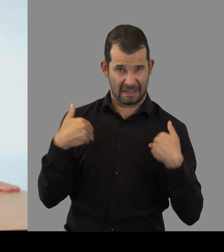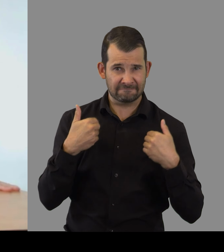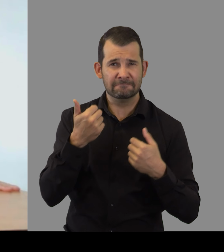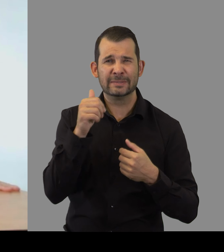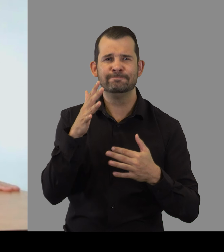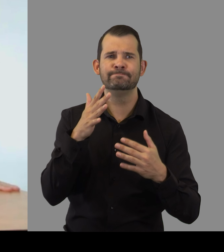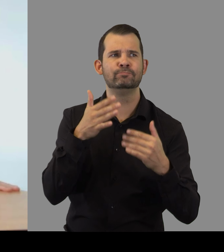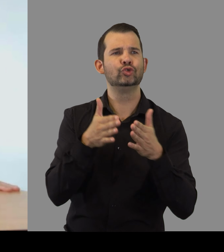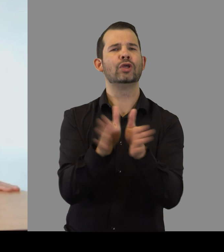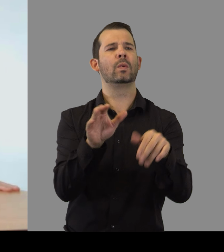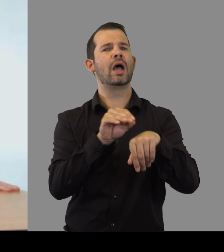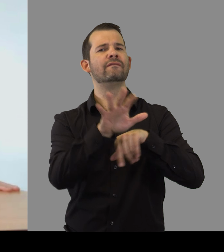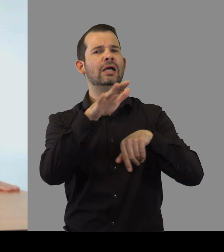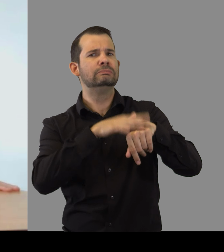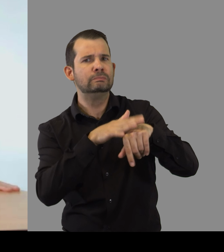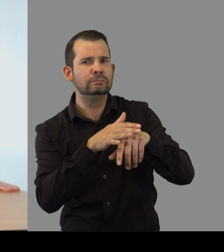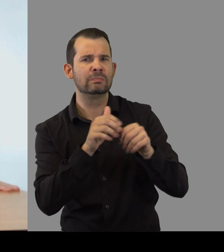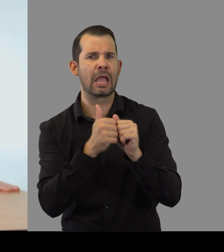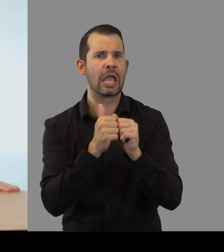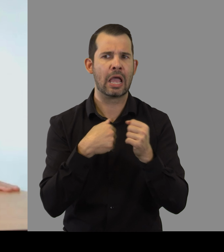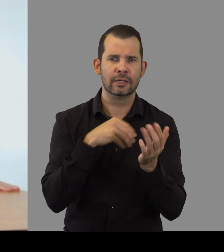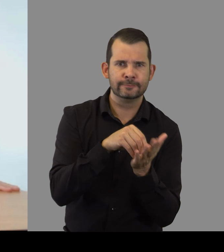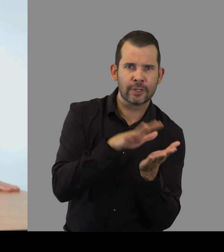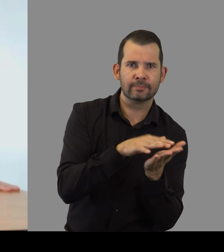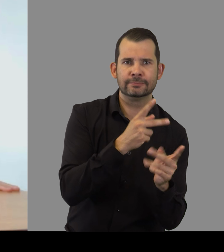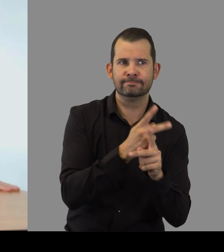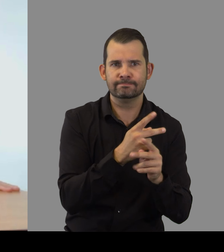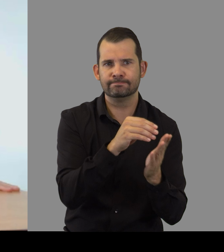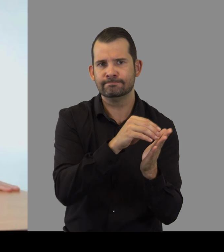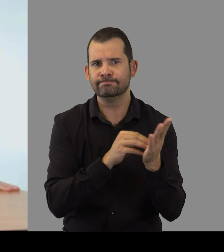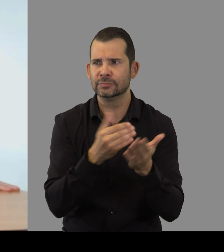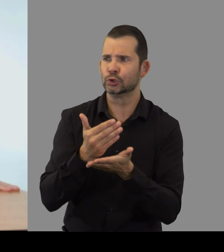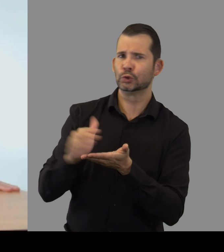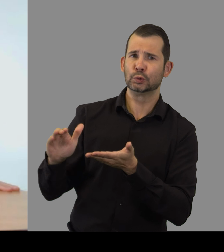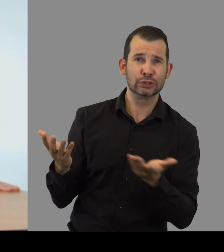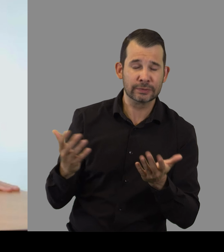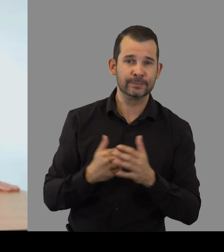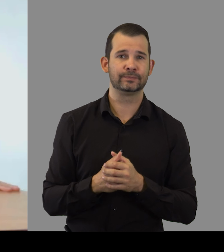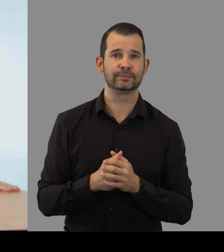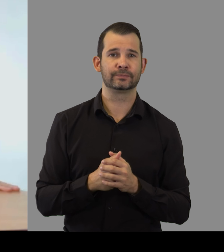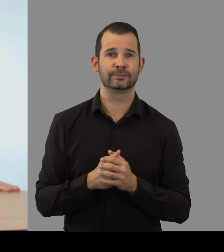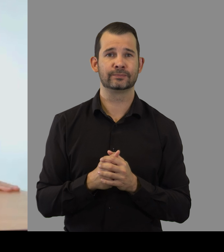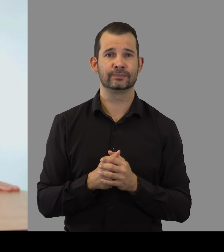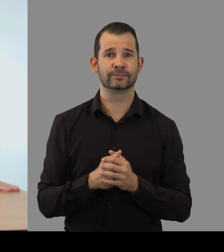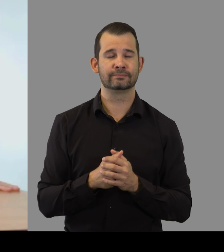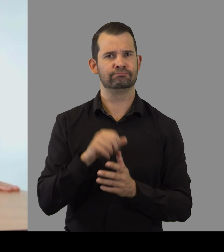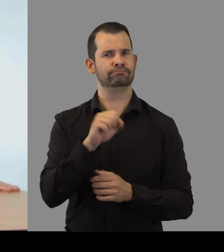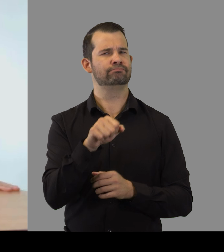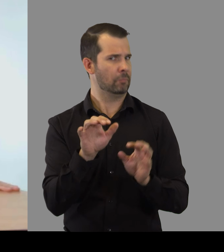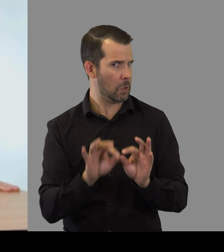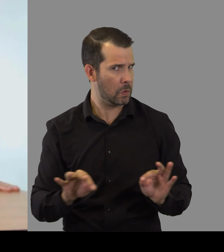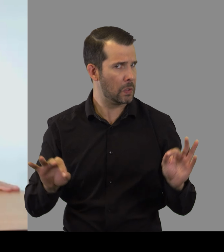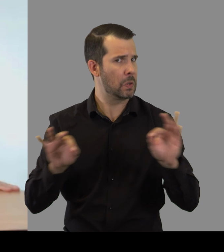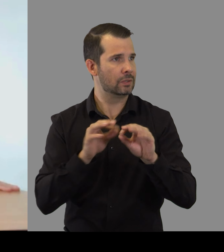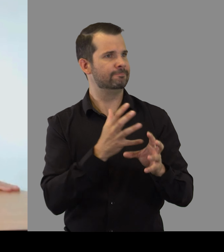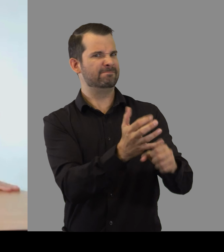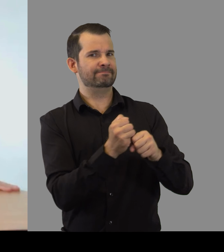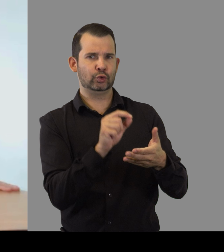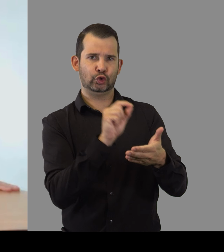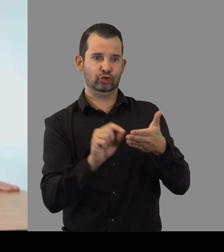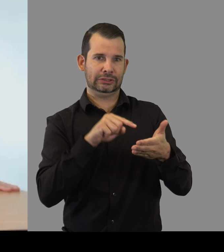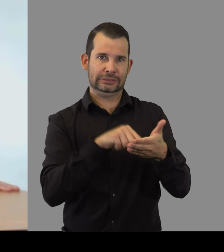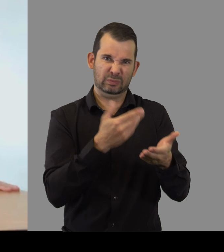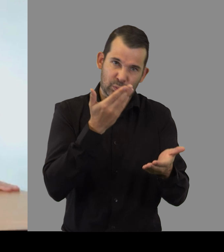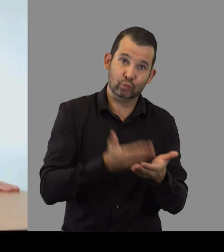have any general advice on how to document an exclusion? So, it's important to